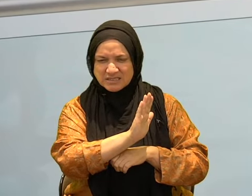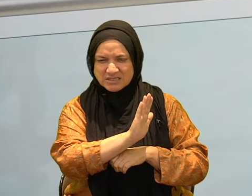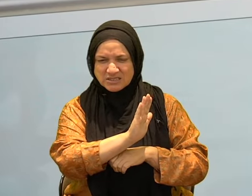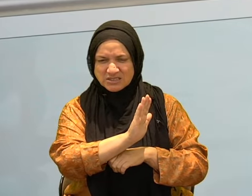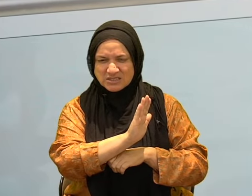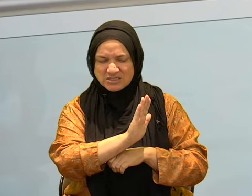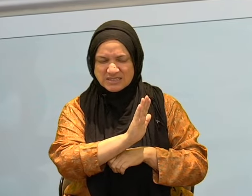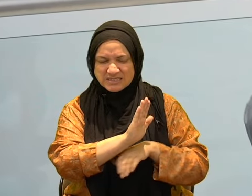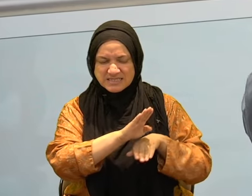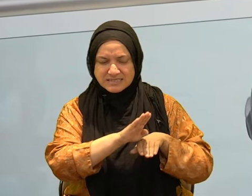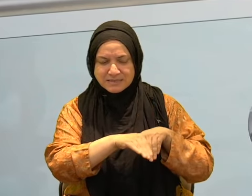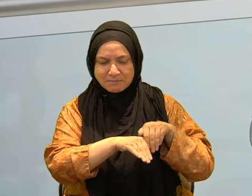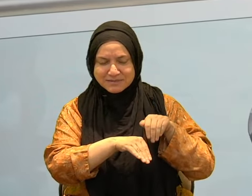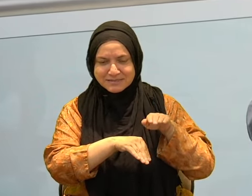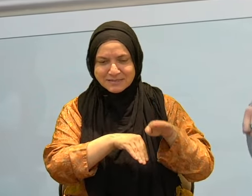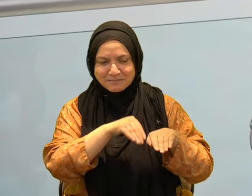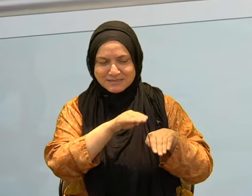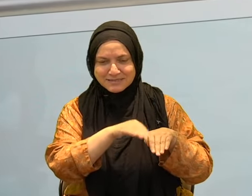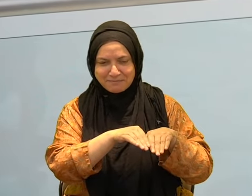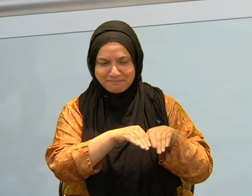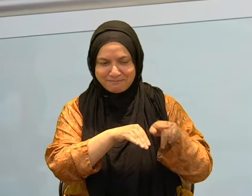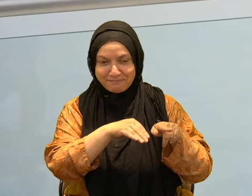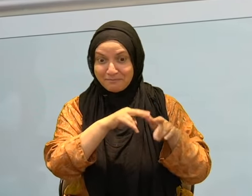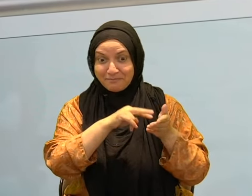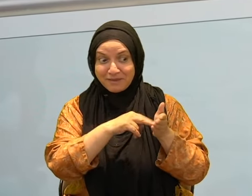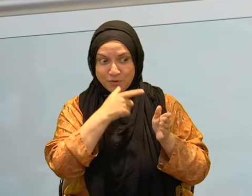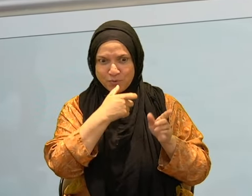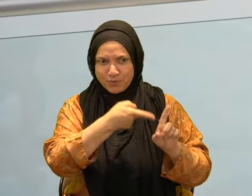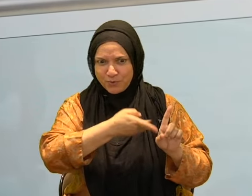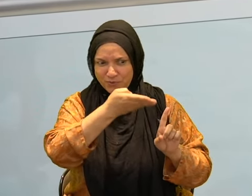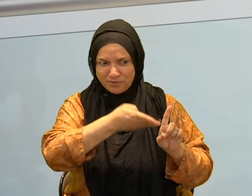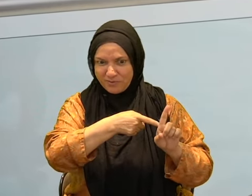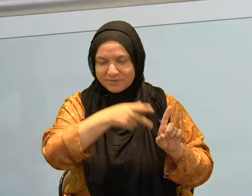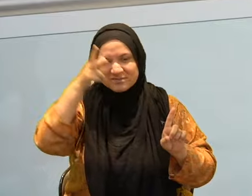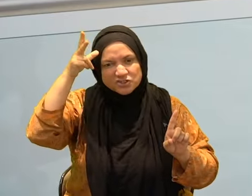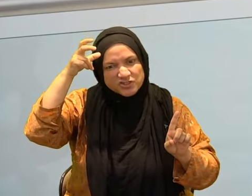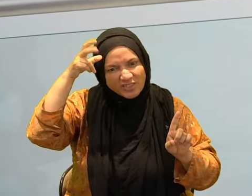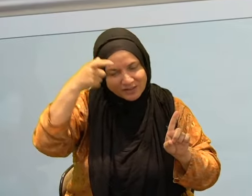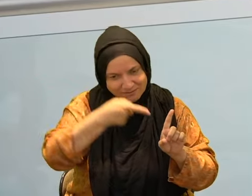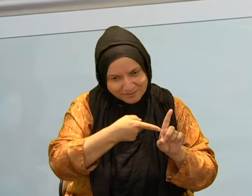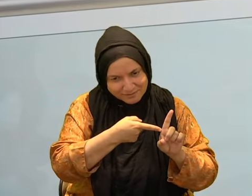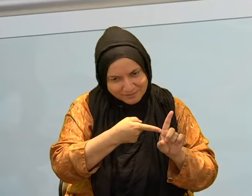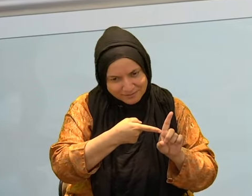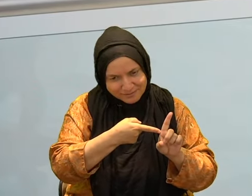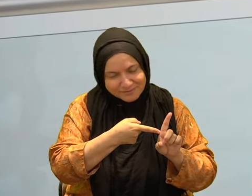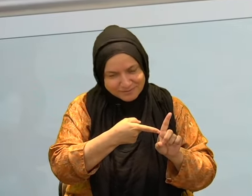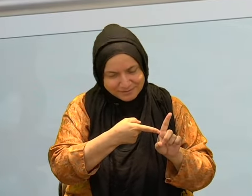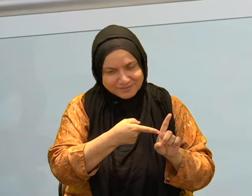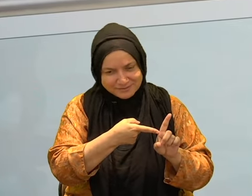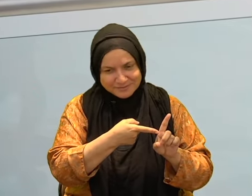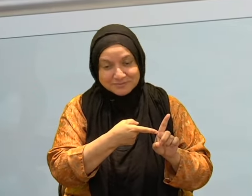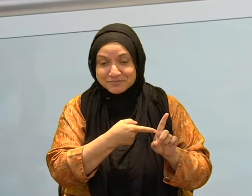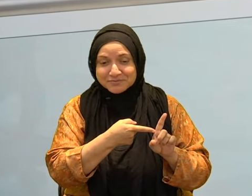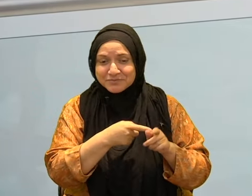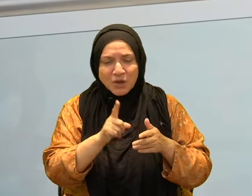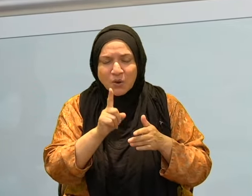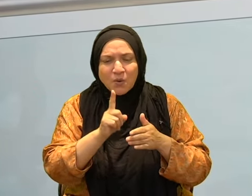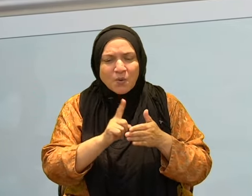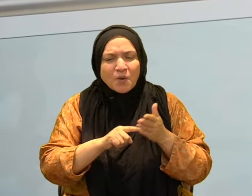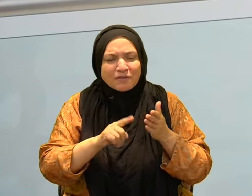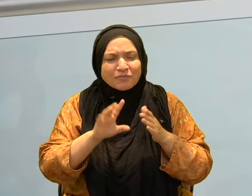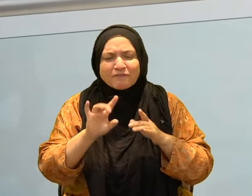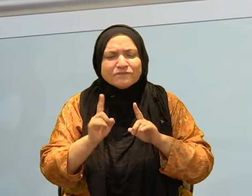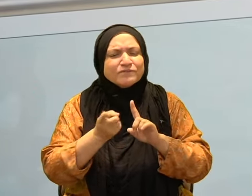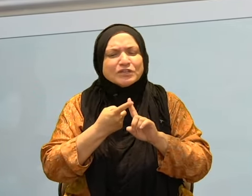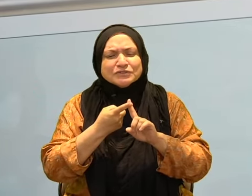khutbah. What is the first of those footsteps? There is the first khutwa, the first footstep, because if